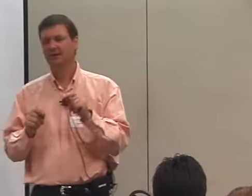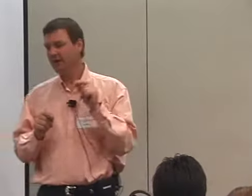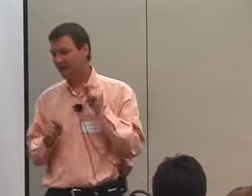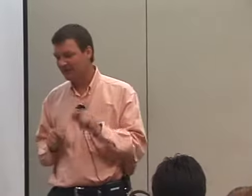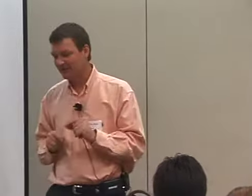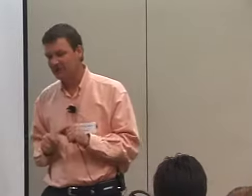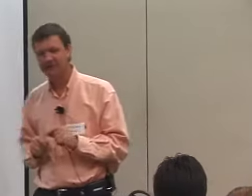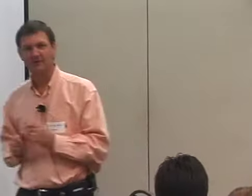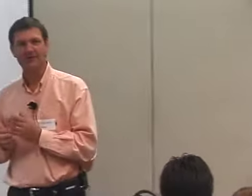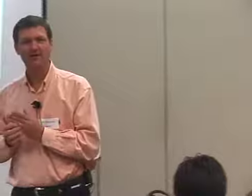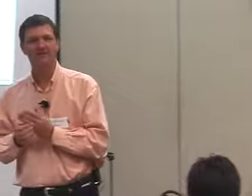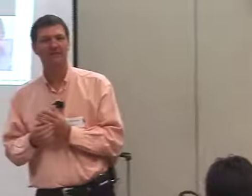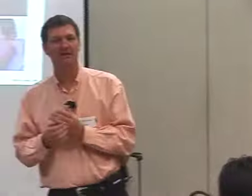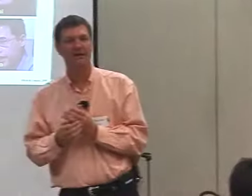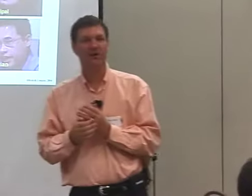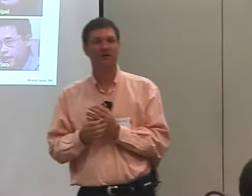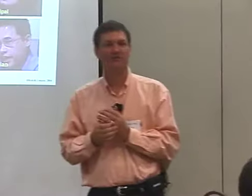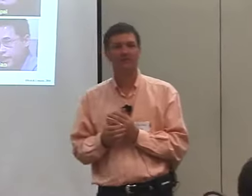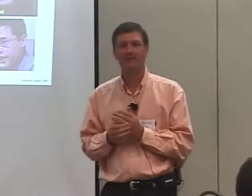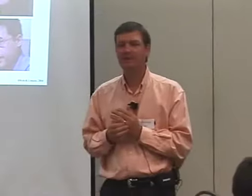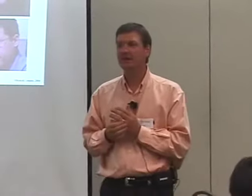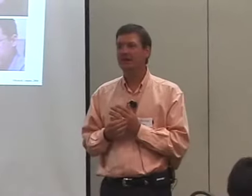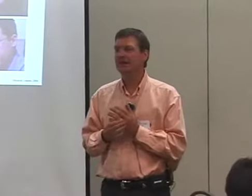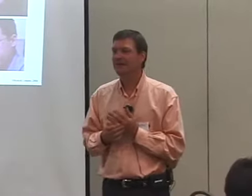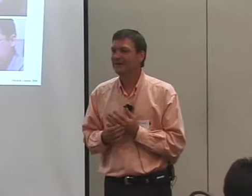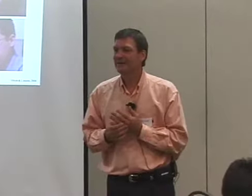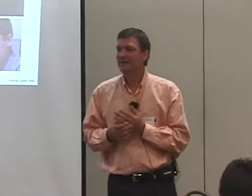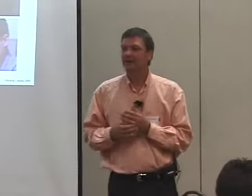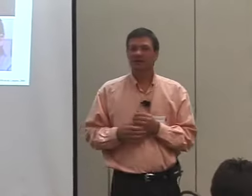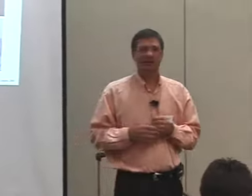Yes. I've given you something called the team meeting record.